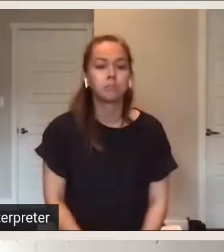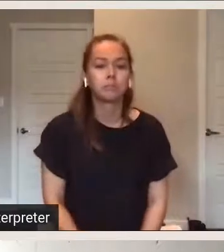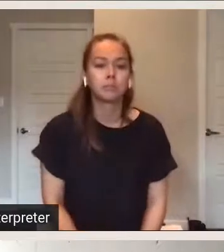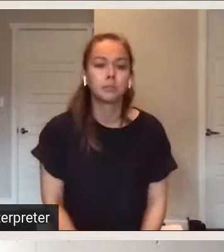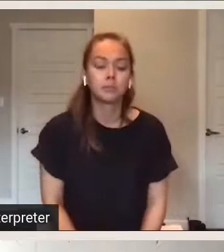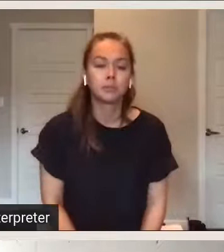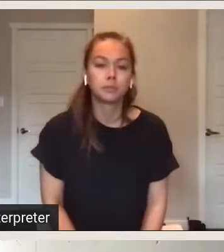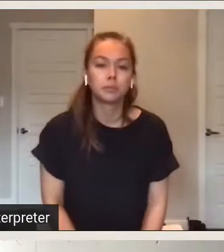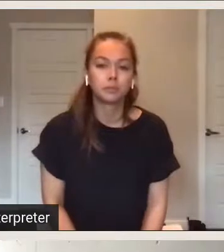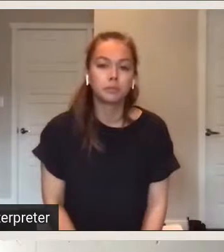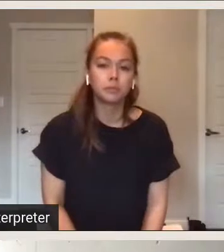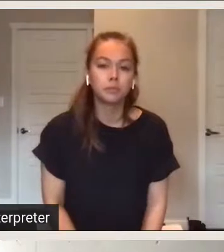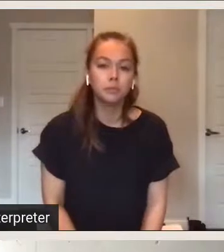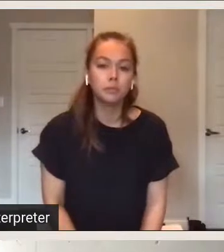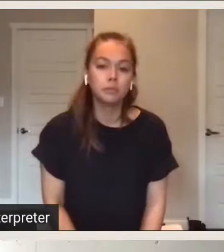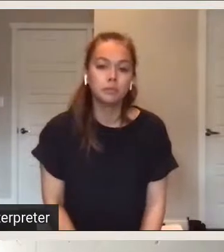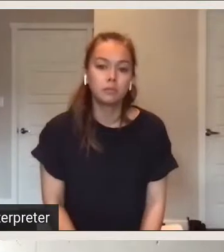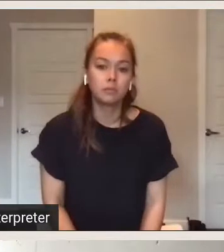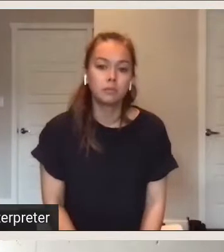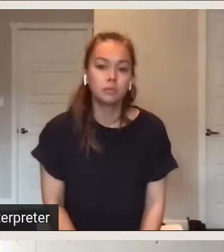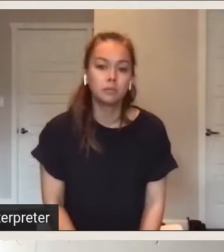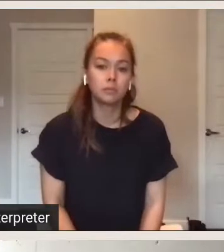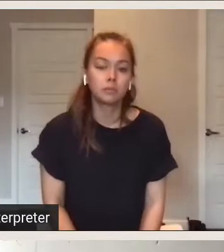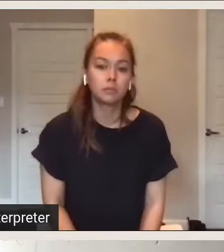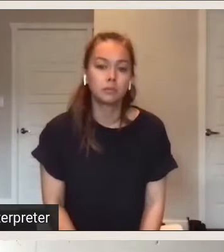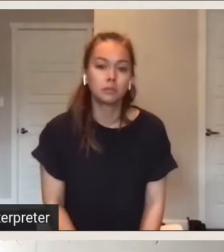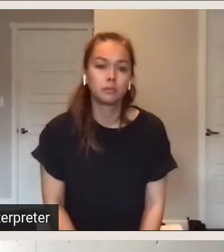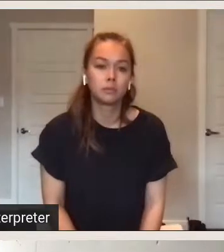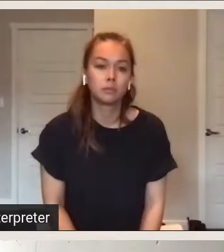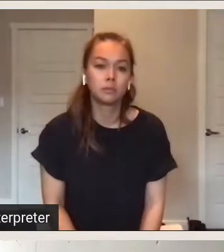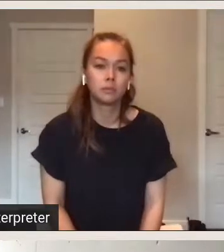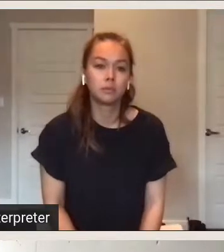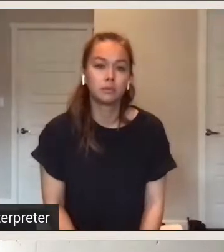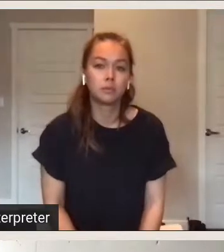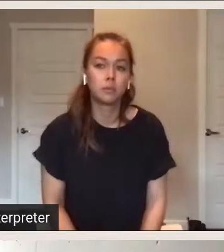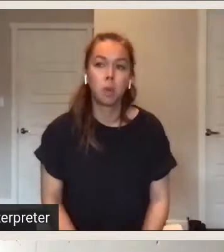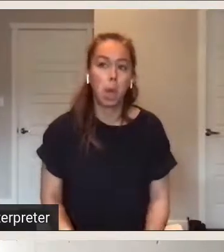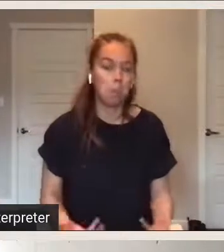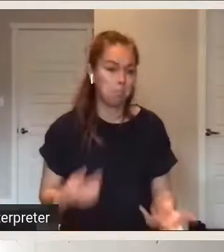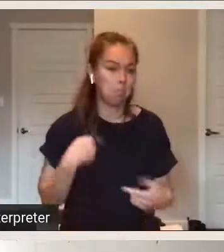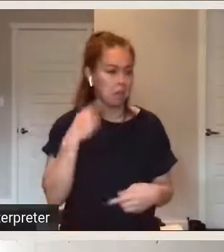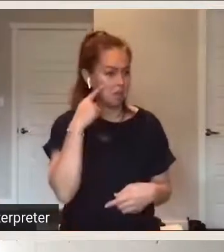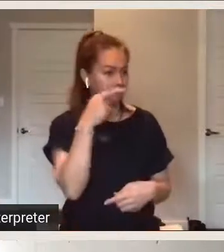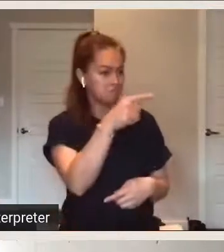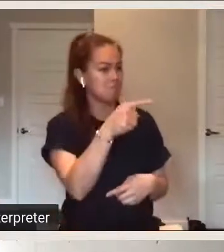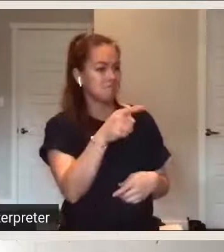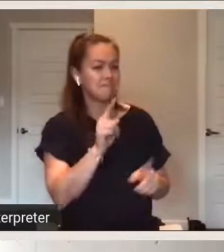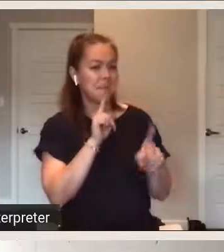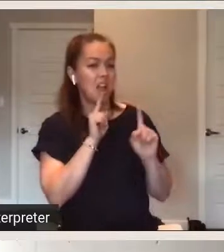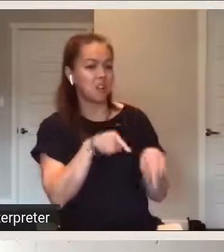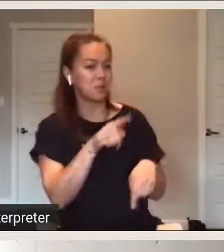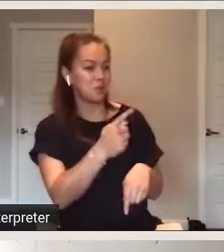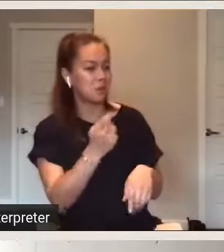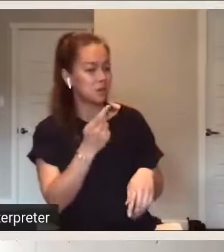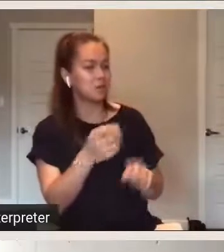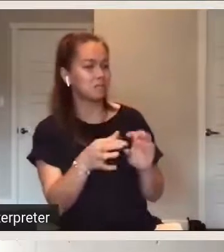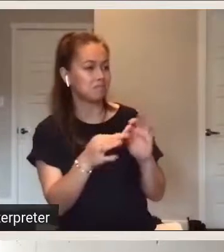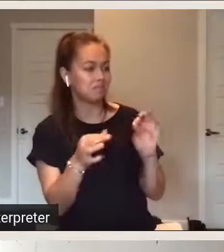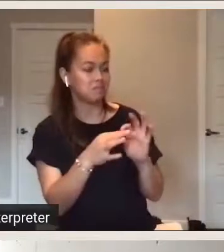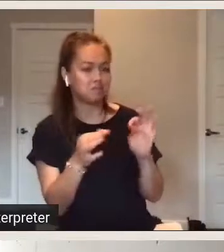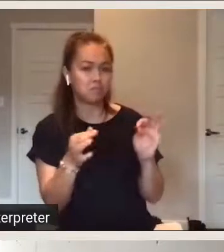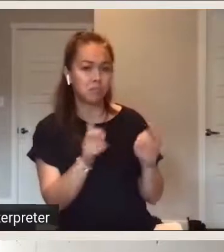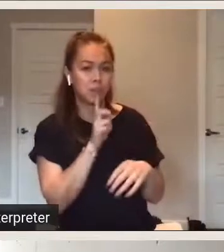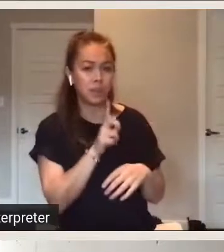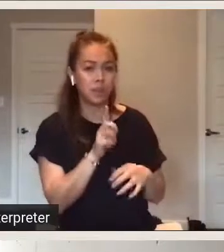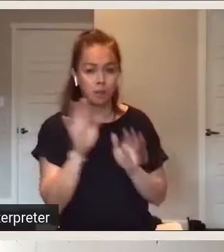I think that was, I mean, you kind of like touched upon that. It really, for me, the focus